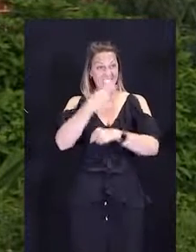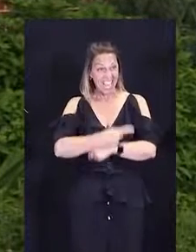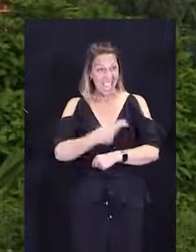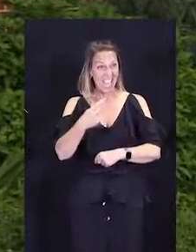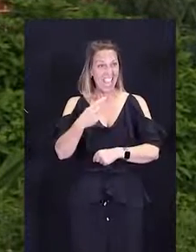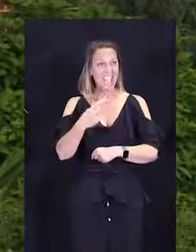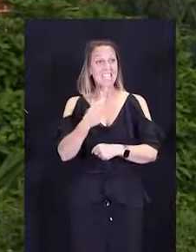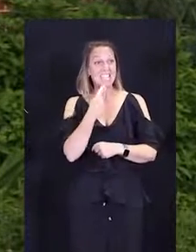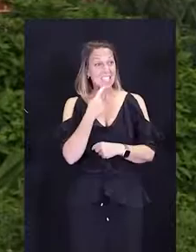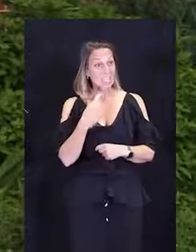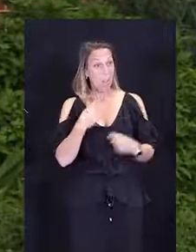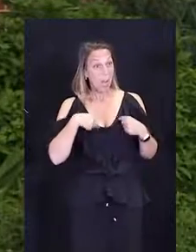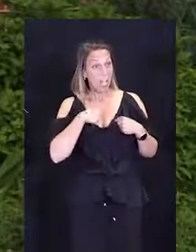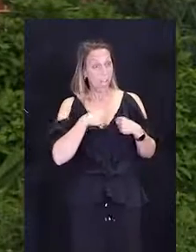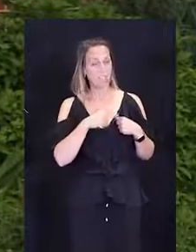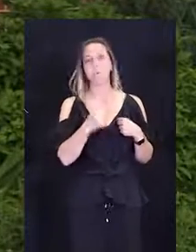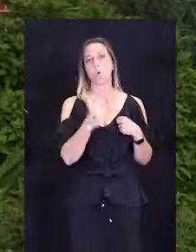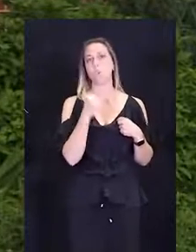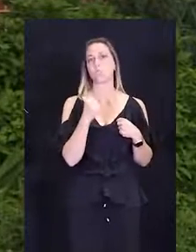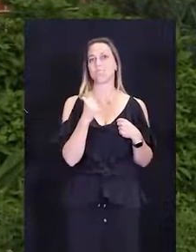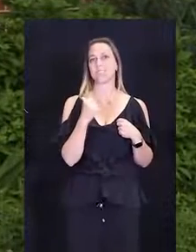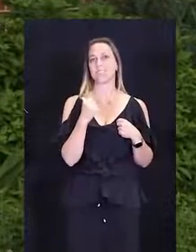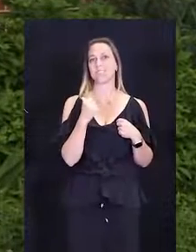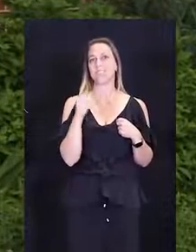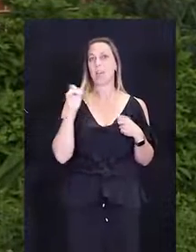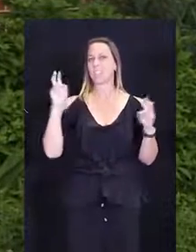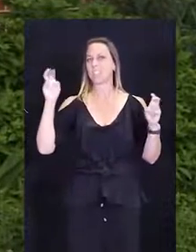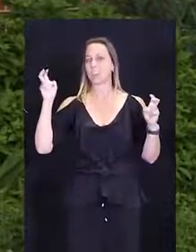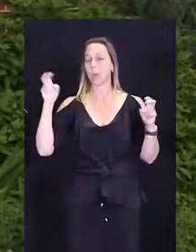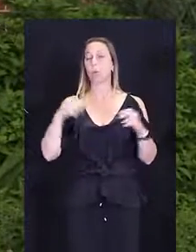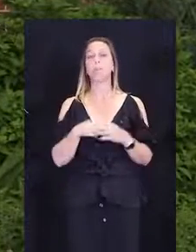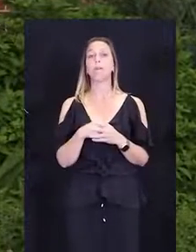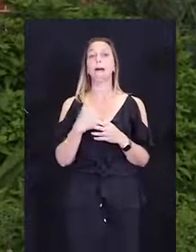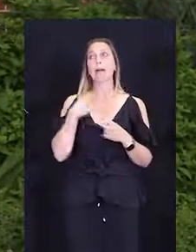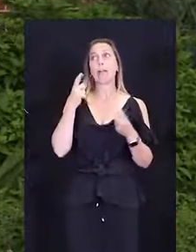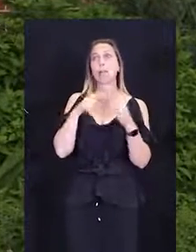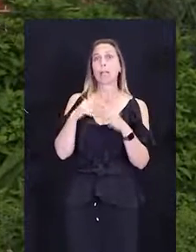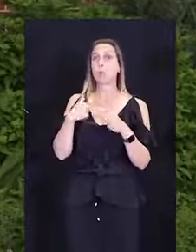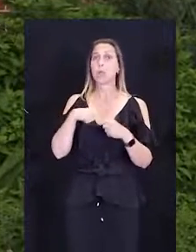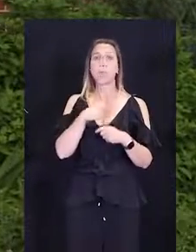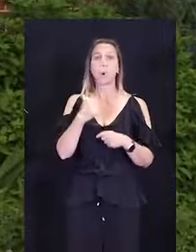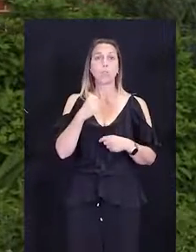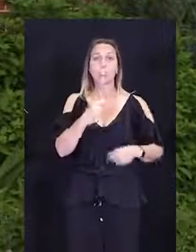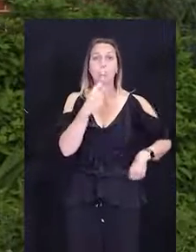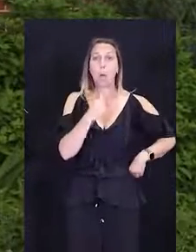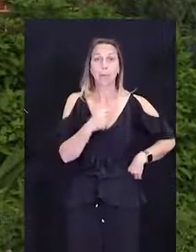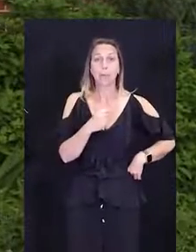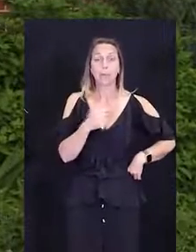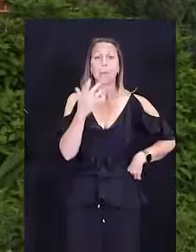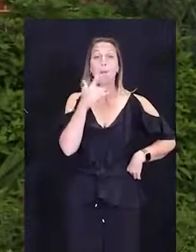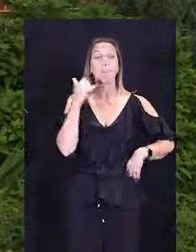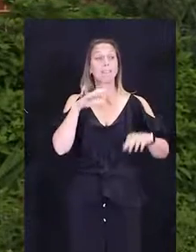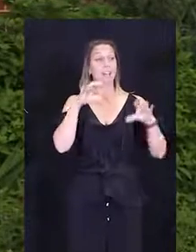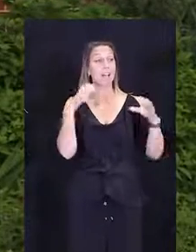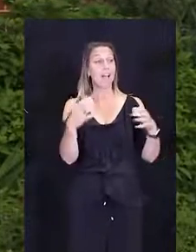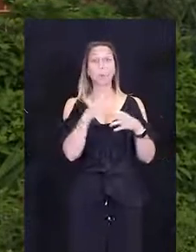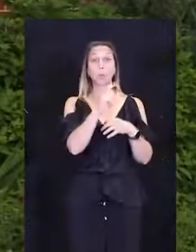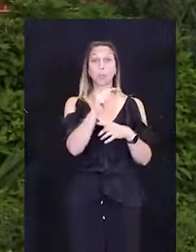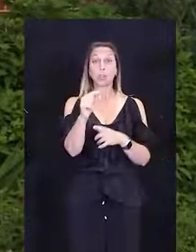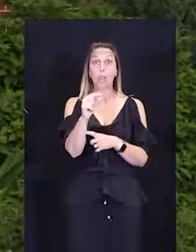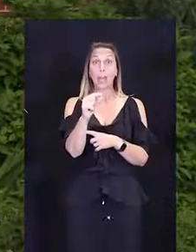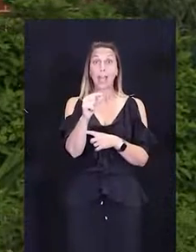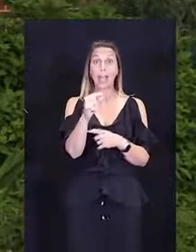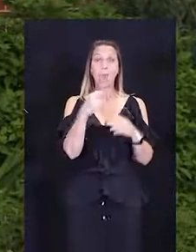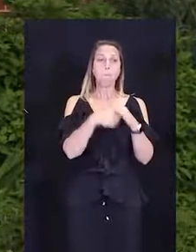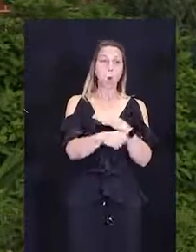that on this day, you will not let us down." I agree. We will not let the world down. After all, the